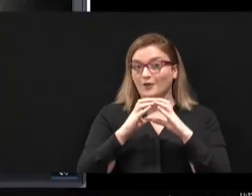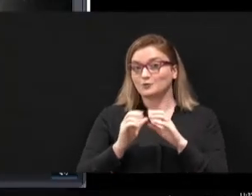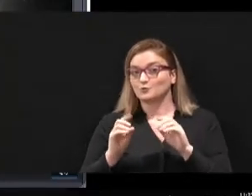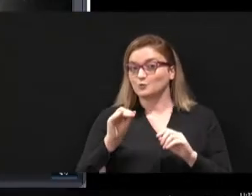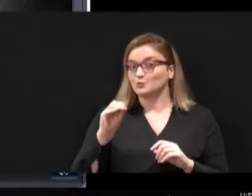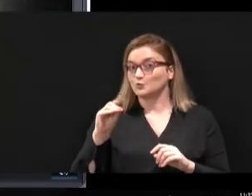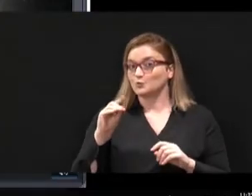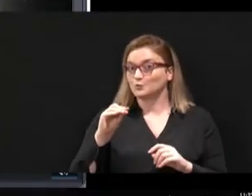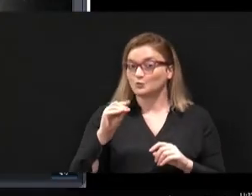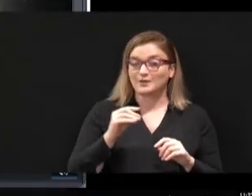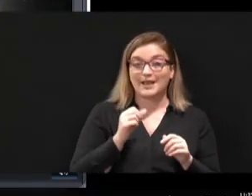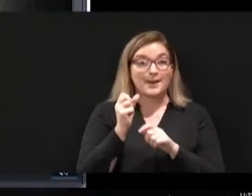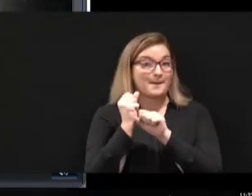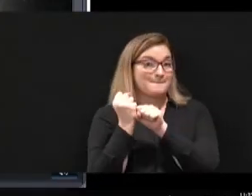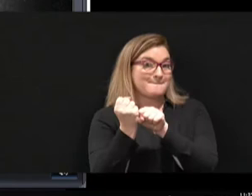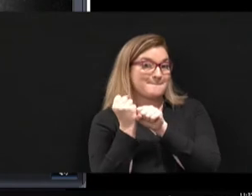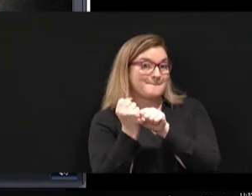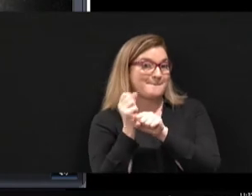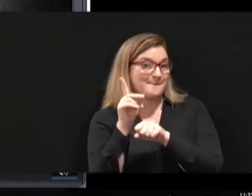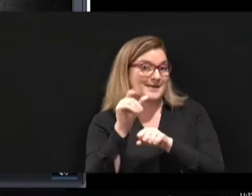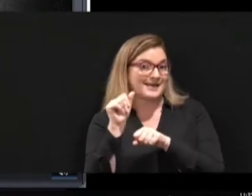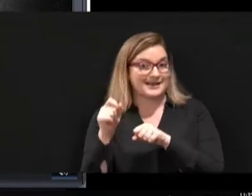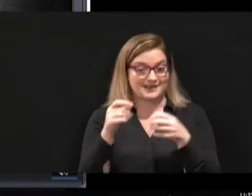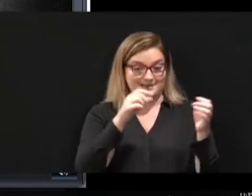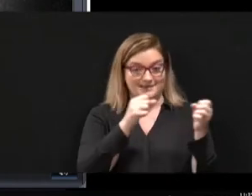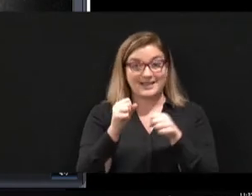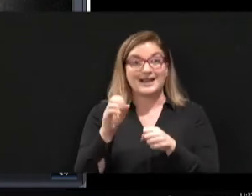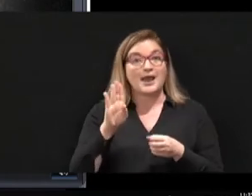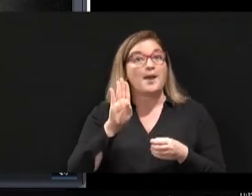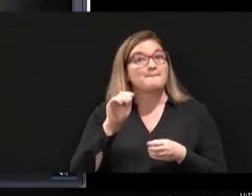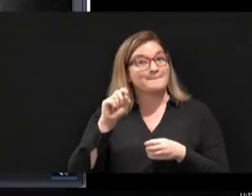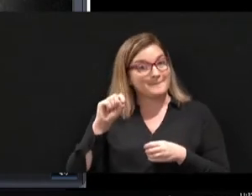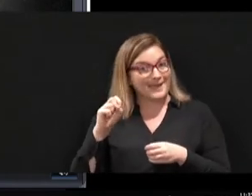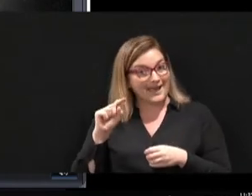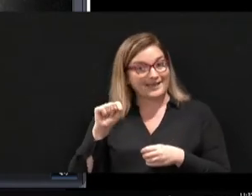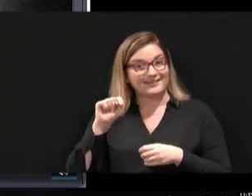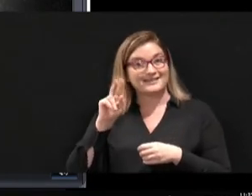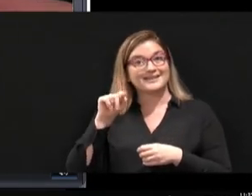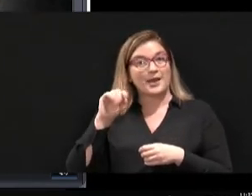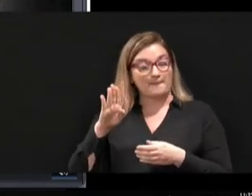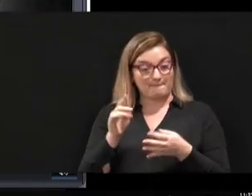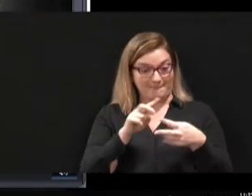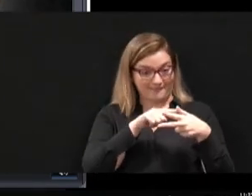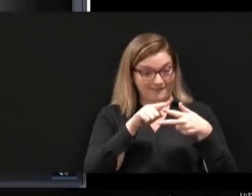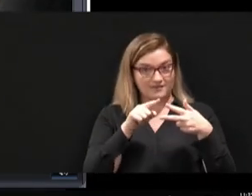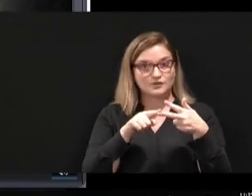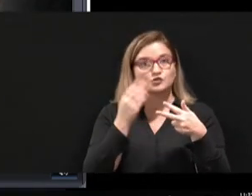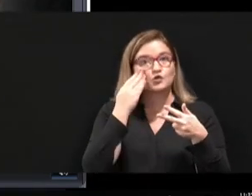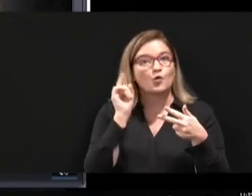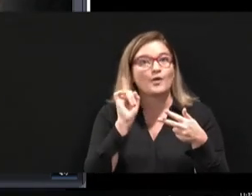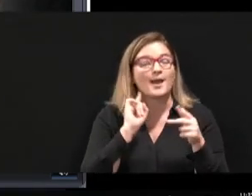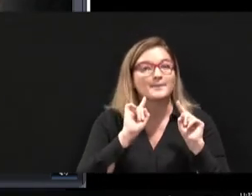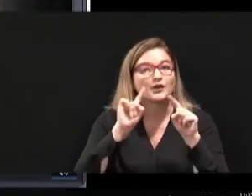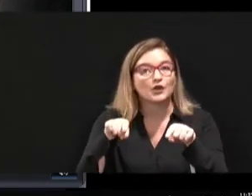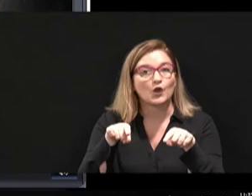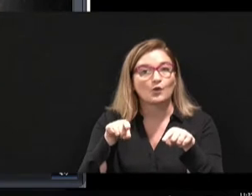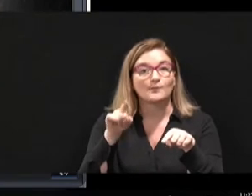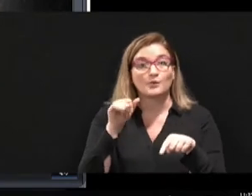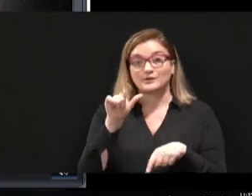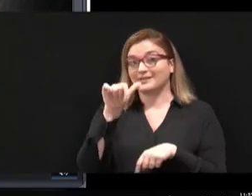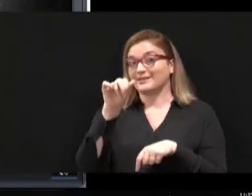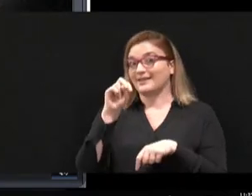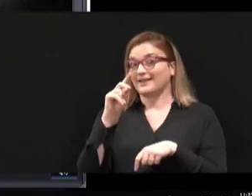doot, and a bat, doot, doot, doot, doot, doot, and a bathtub, doot, doot, doot, doot, doot. Do you know where I'll go? I'm going to the land